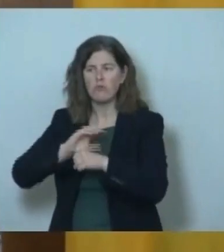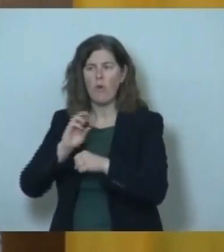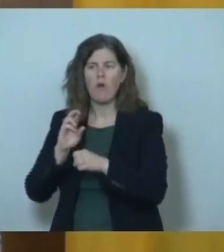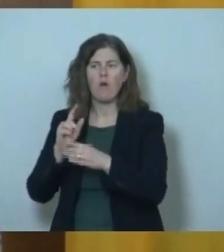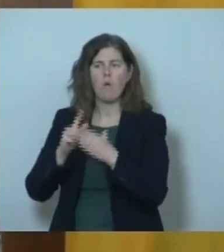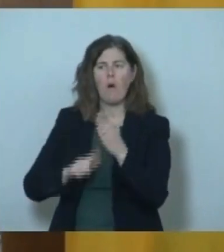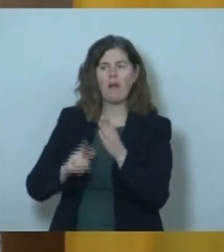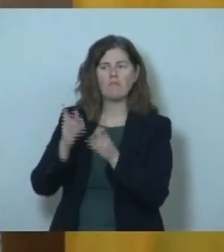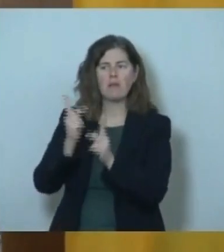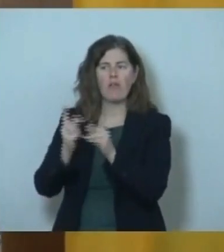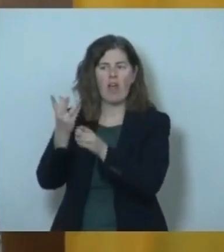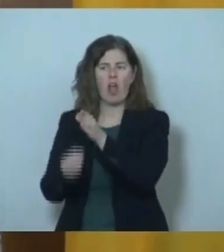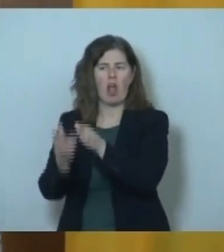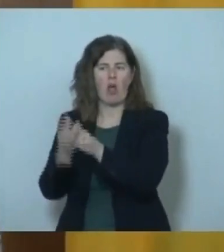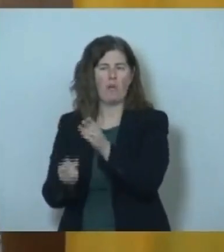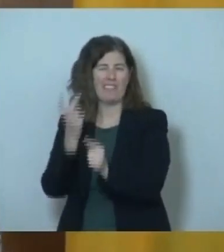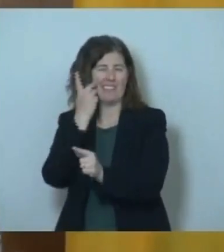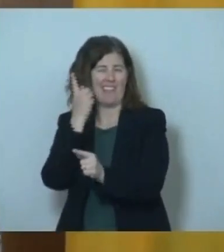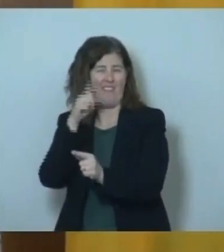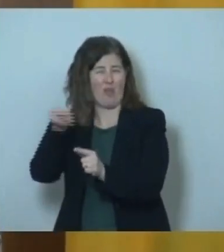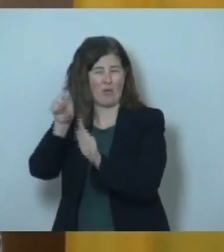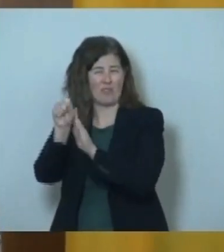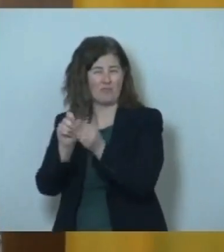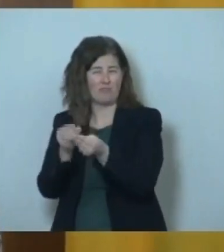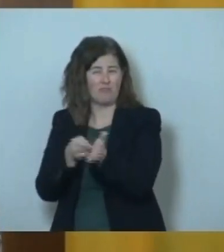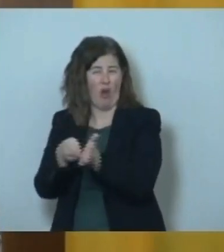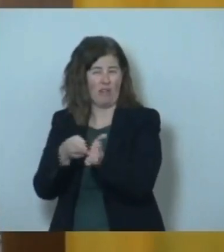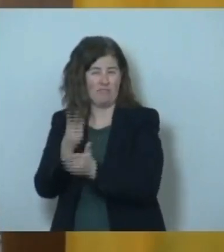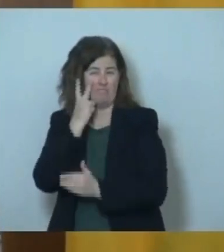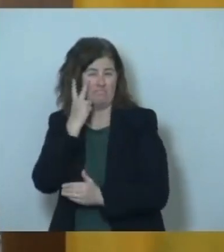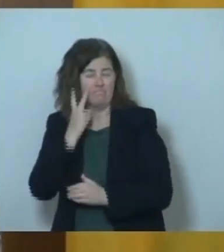they lose in this battle against COVID-19.